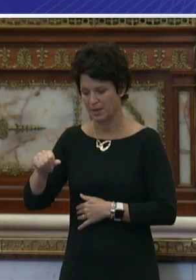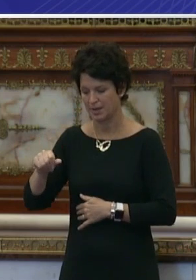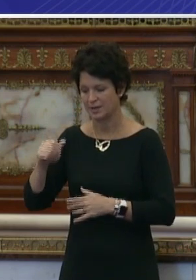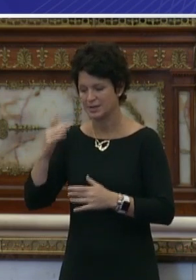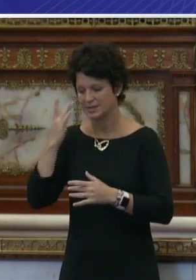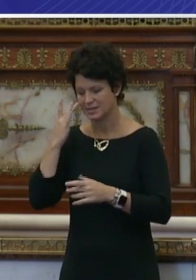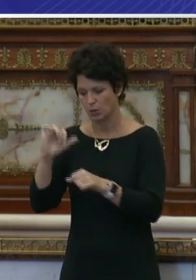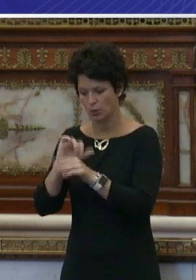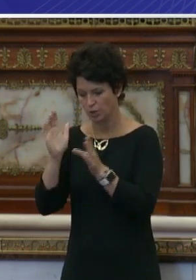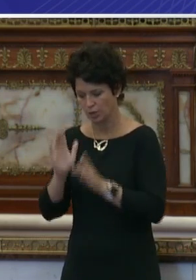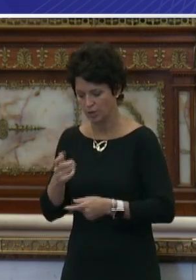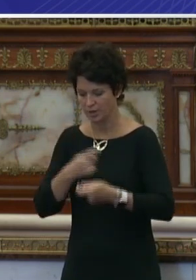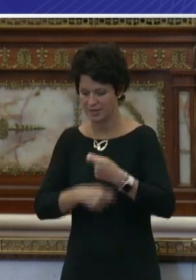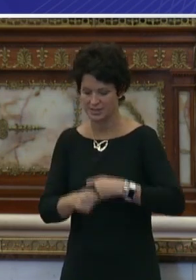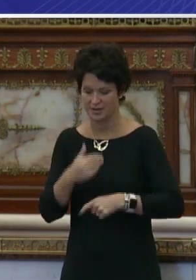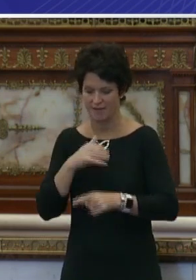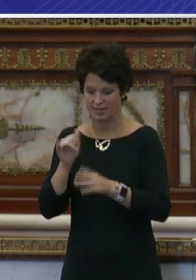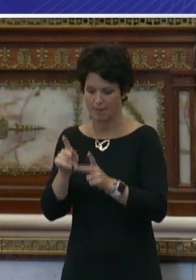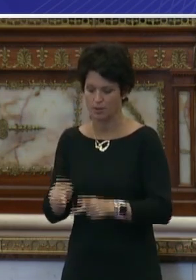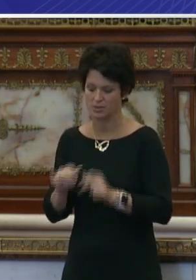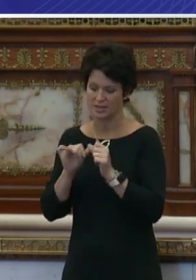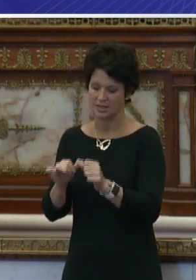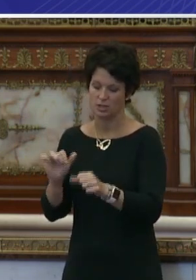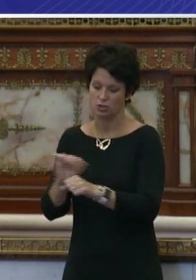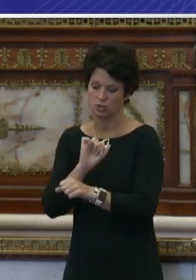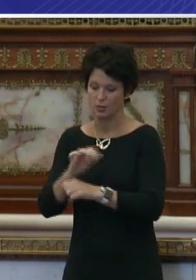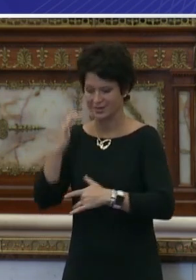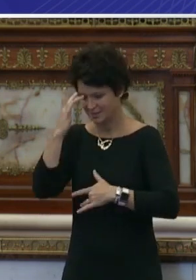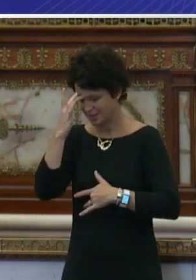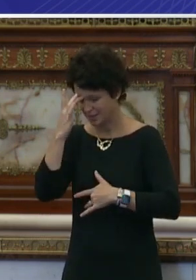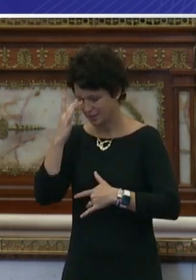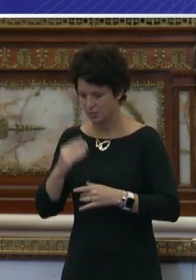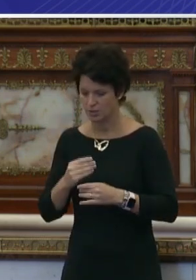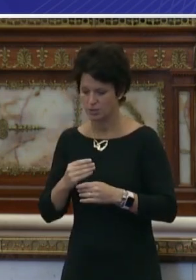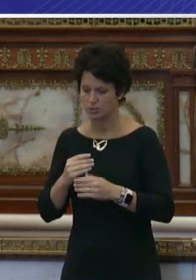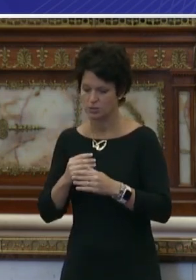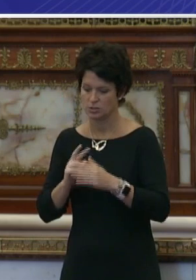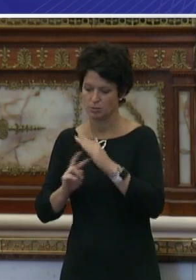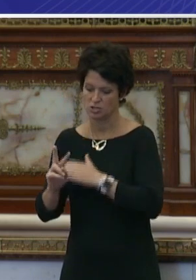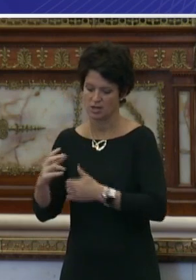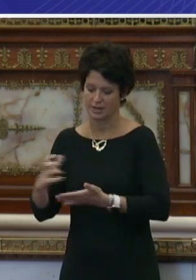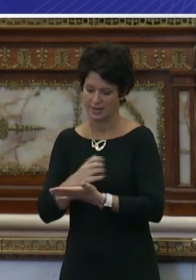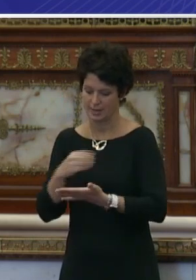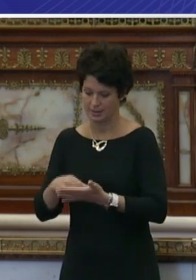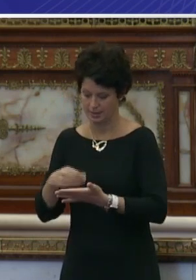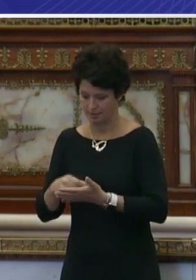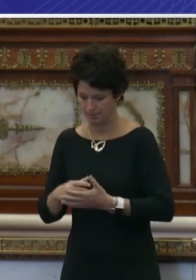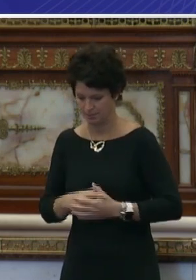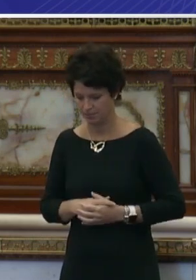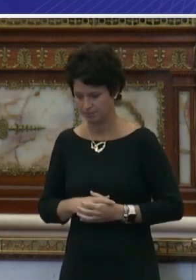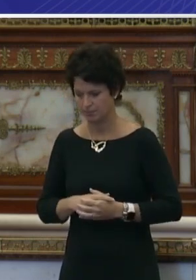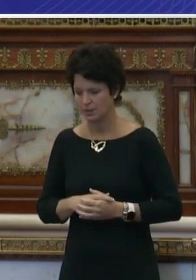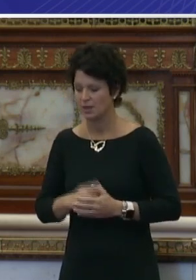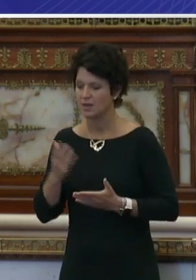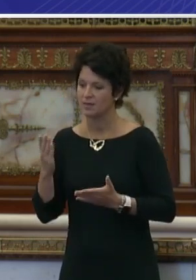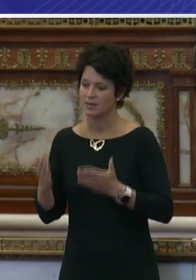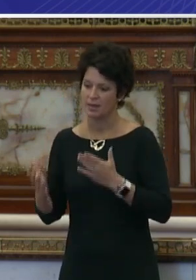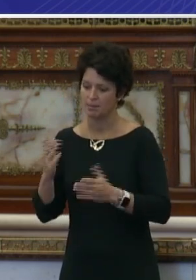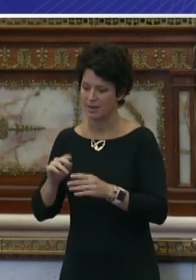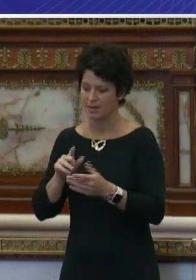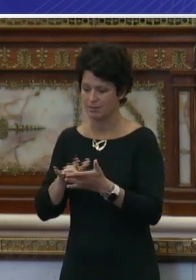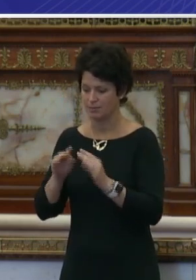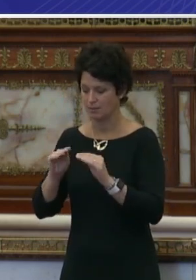sick worker rather than having that worker continue to work sick in order to protect their income, in which case they may